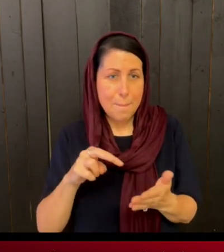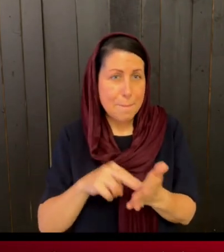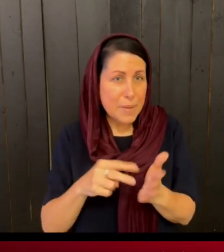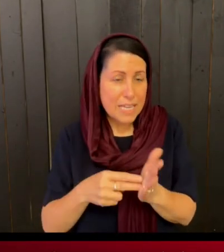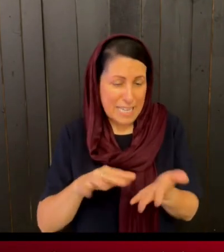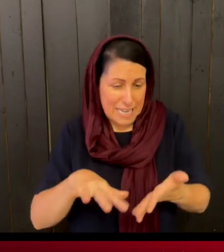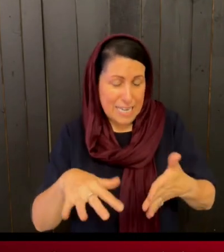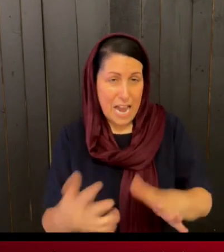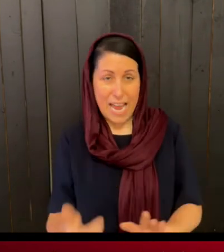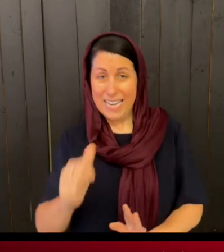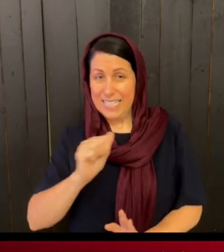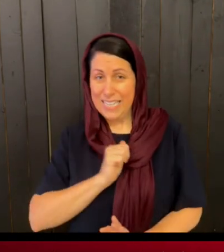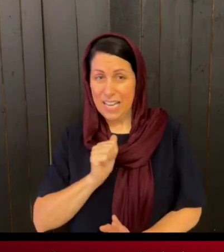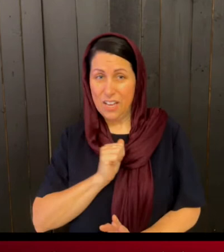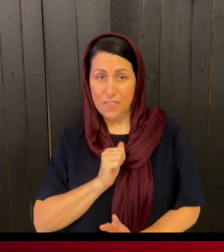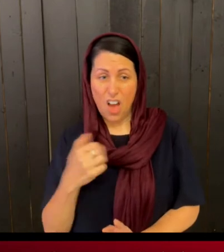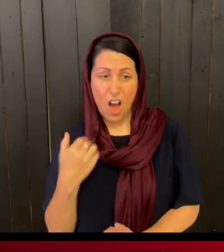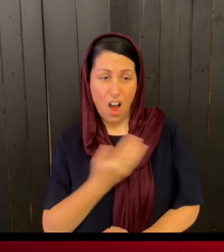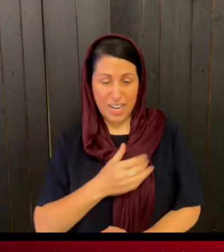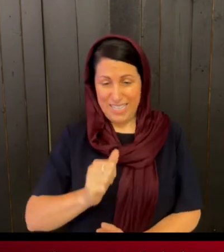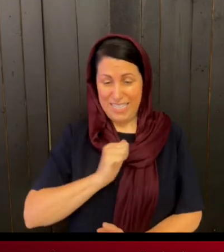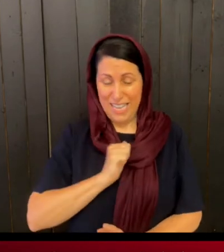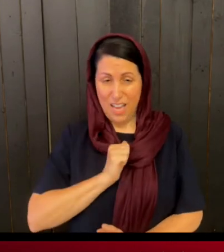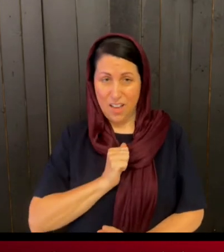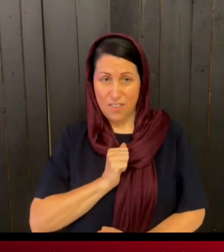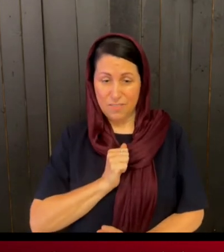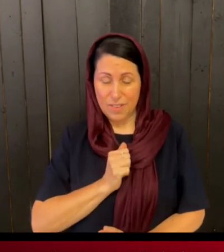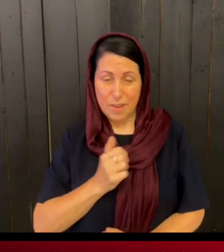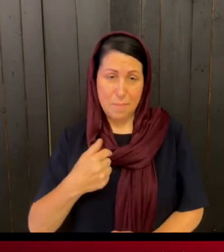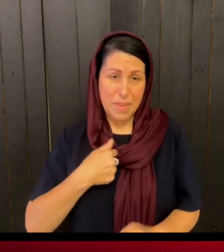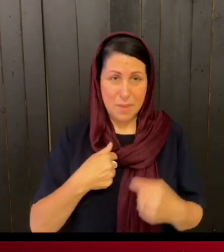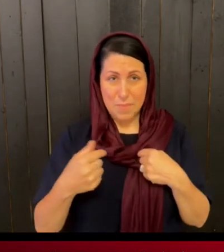get ourself out of the way. Basically, that's